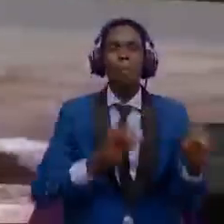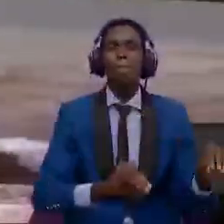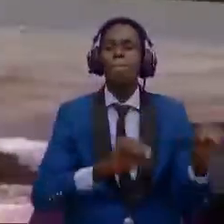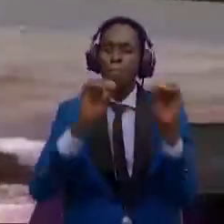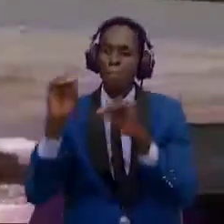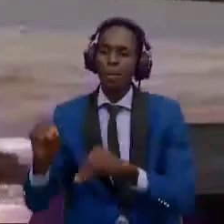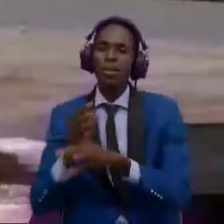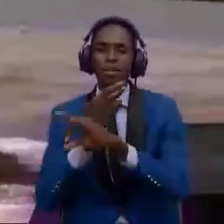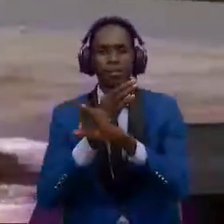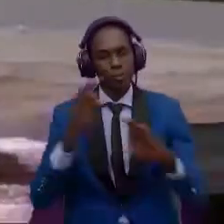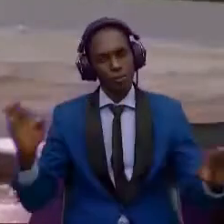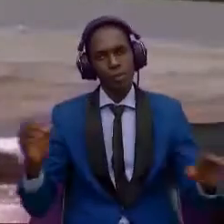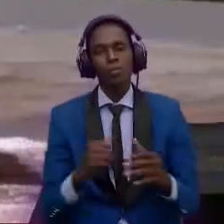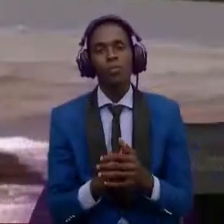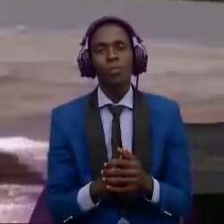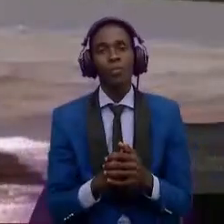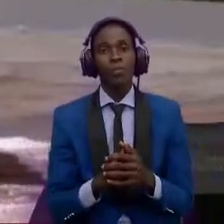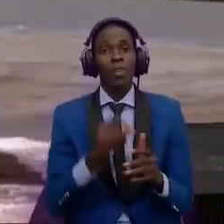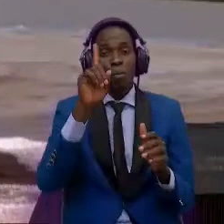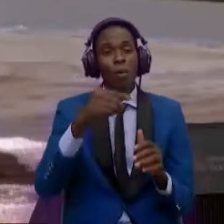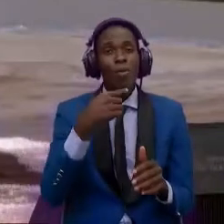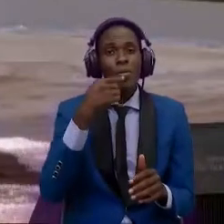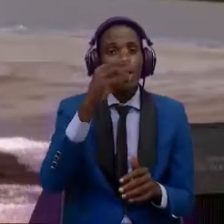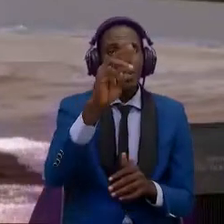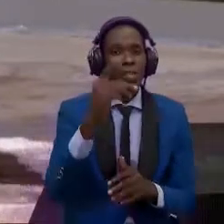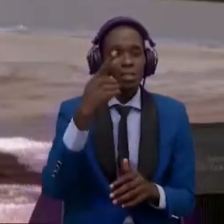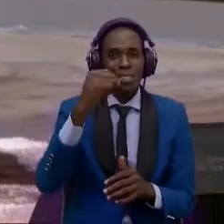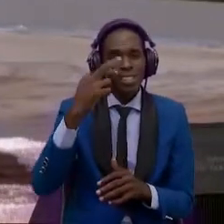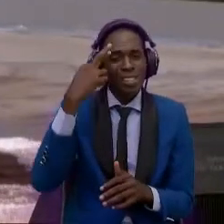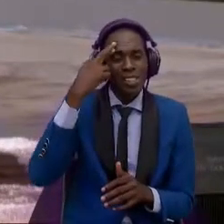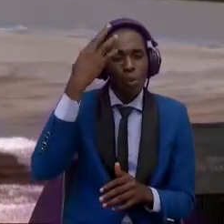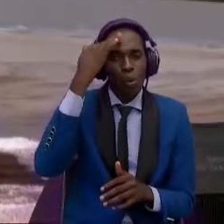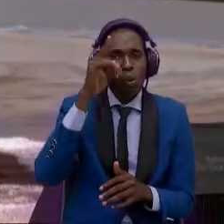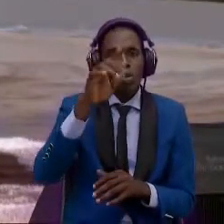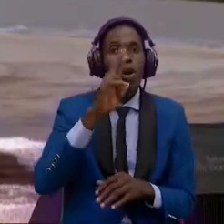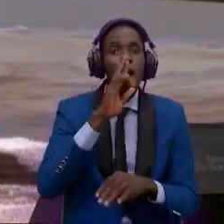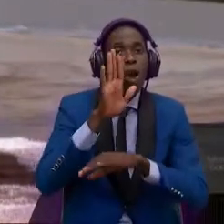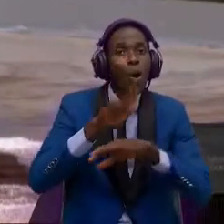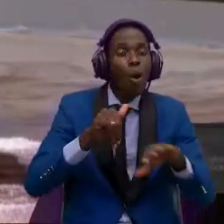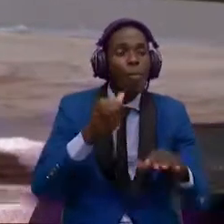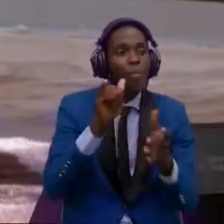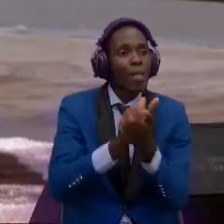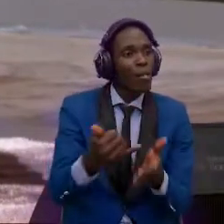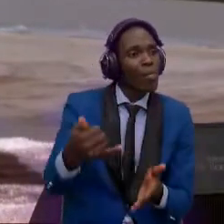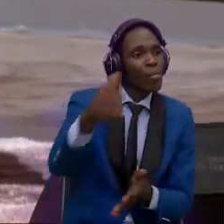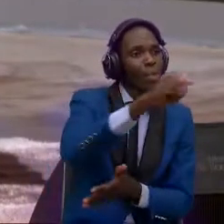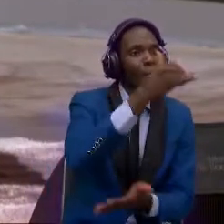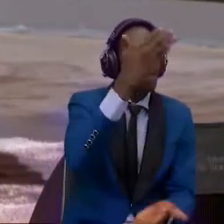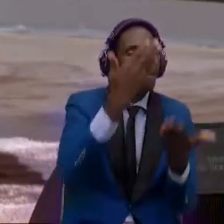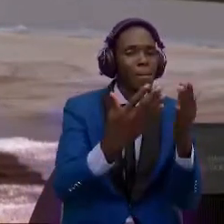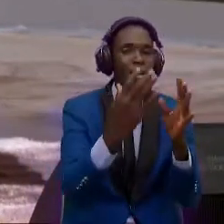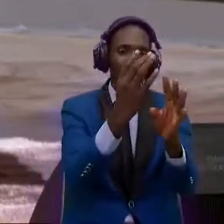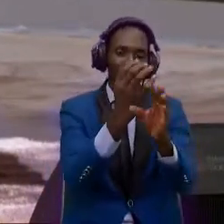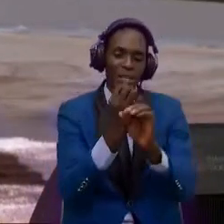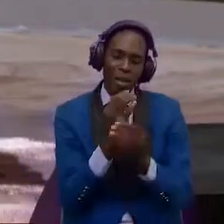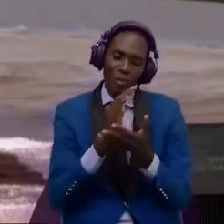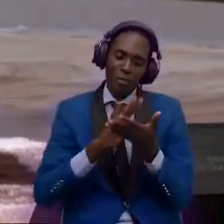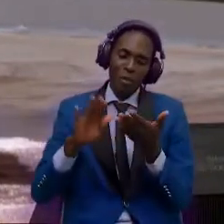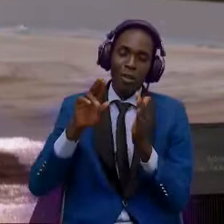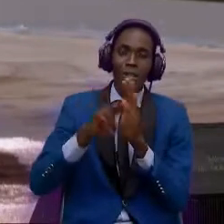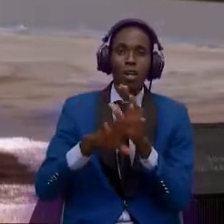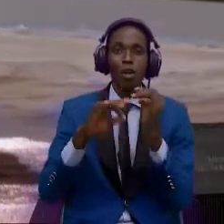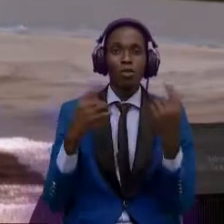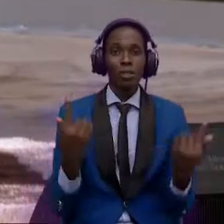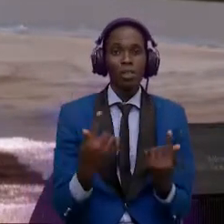is the purpose of your calling, that they may receive forgiveness of sins and inheritance